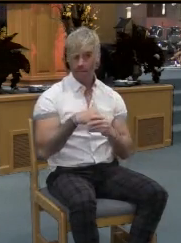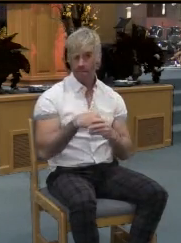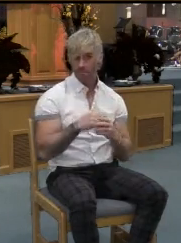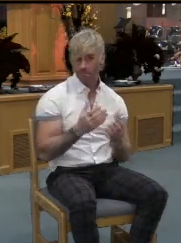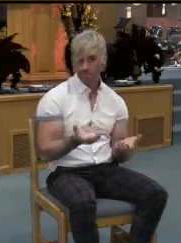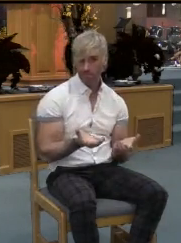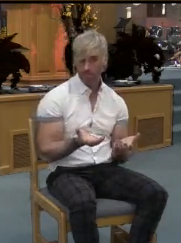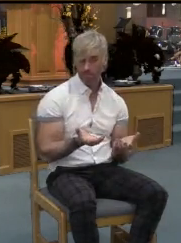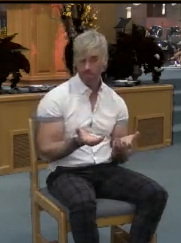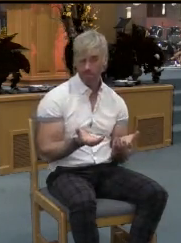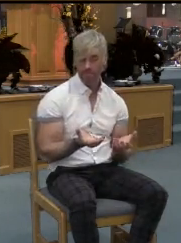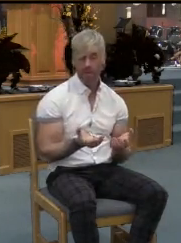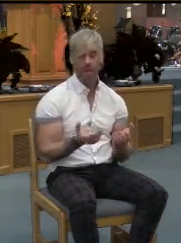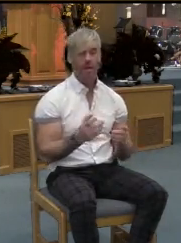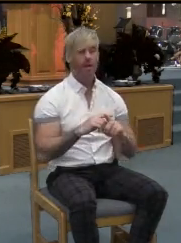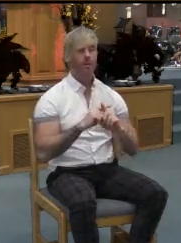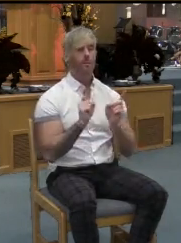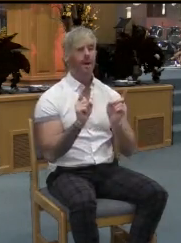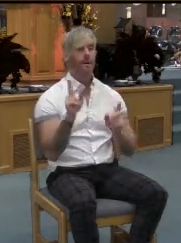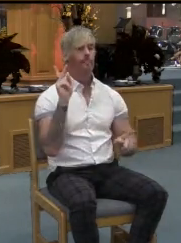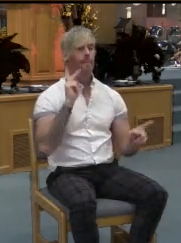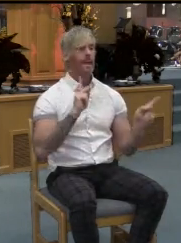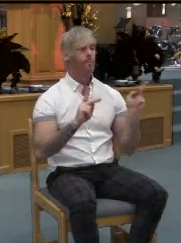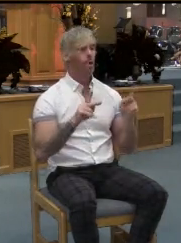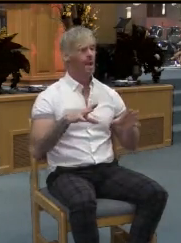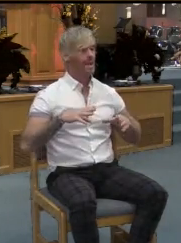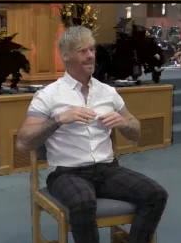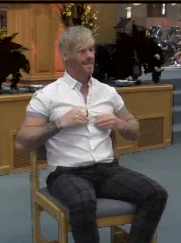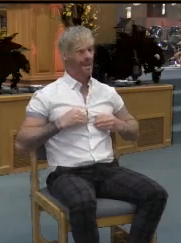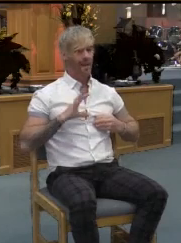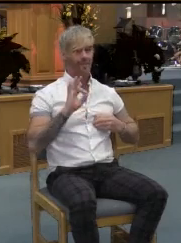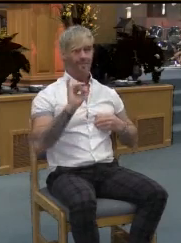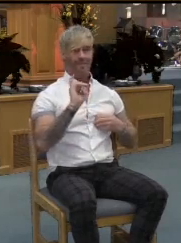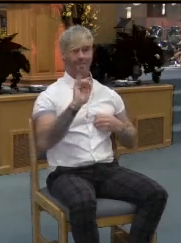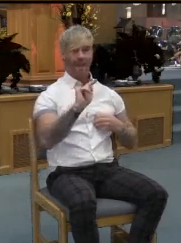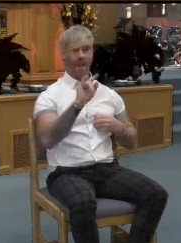people just accept the fact that it's a proven